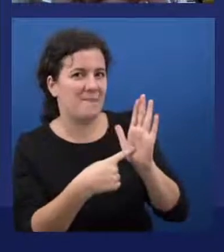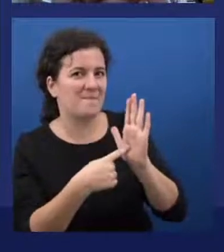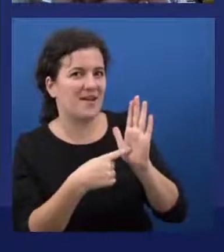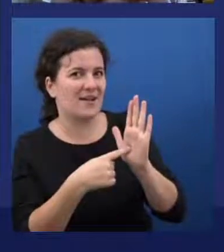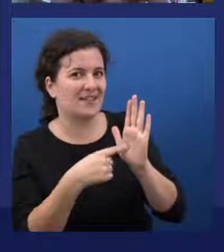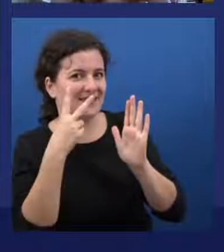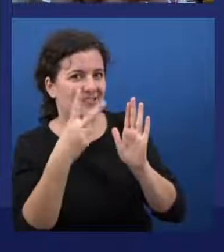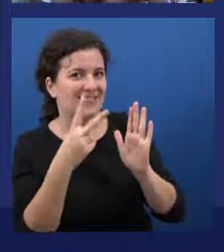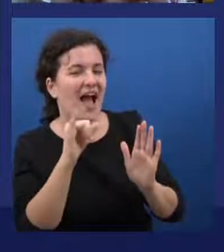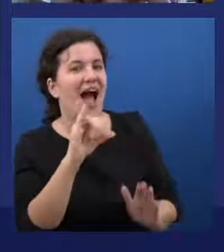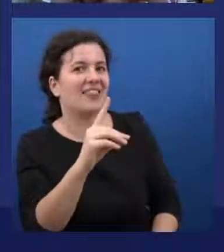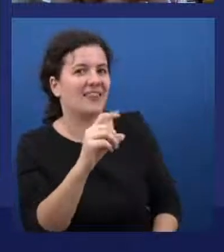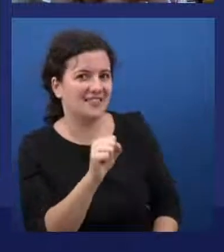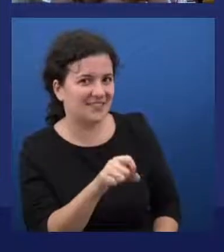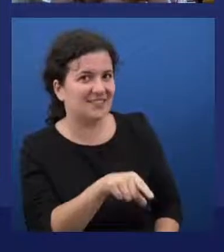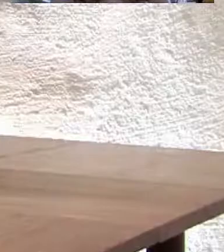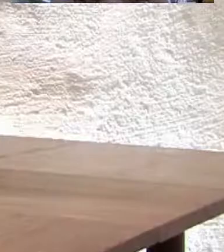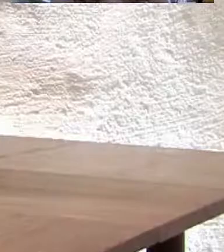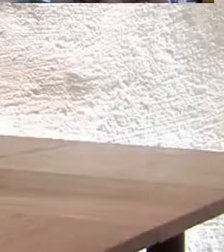IDs.